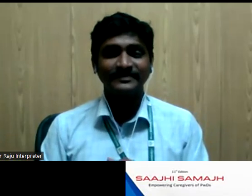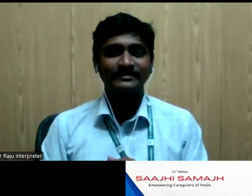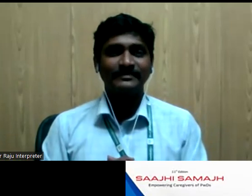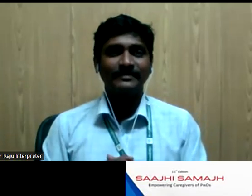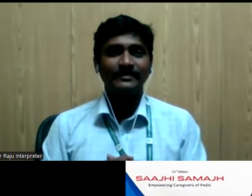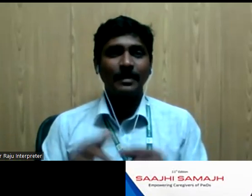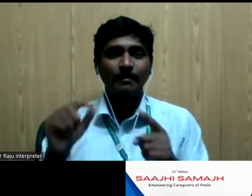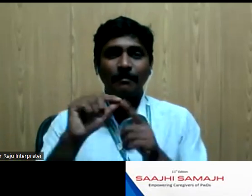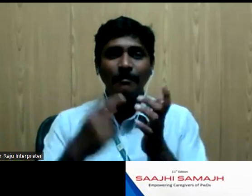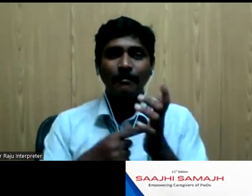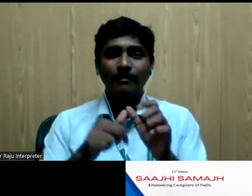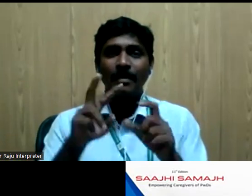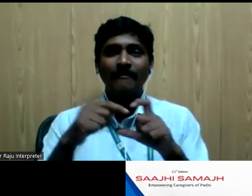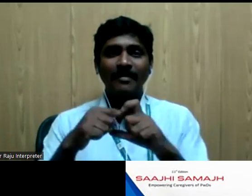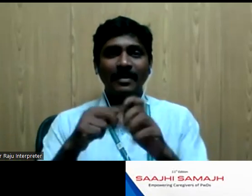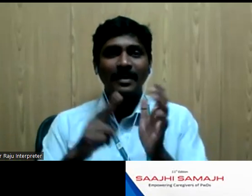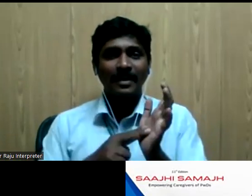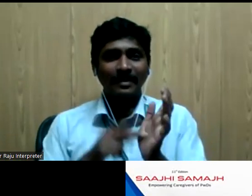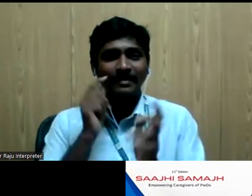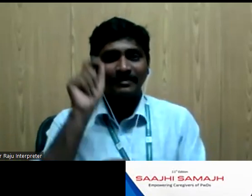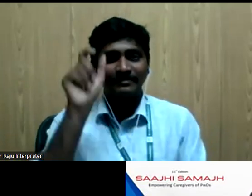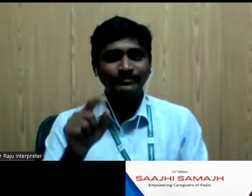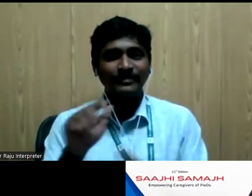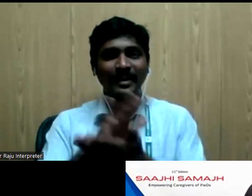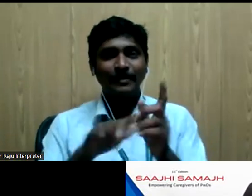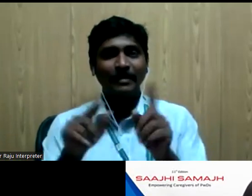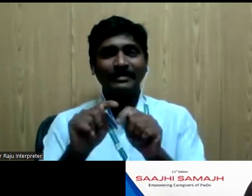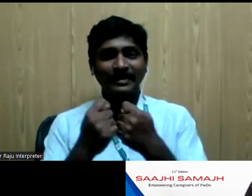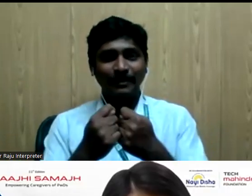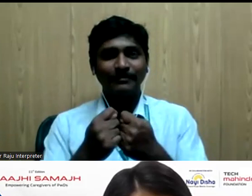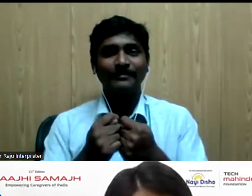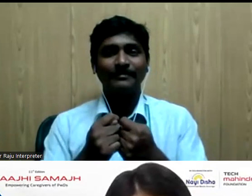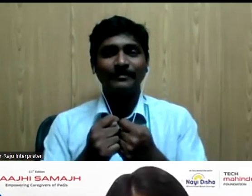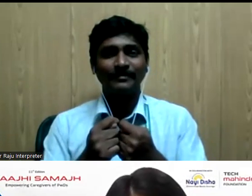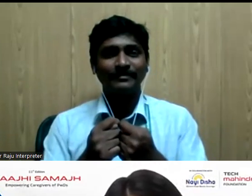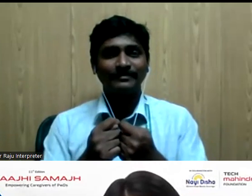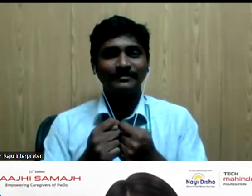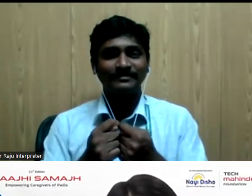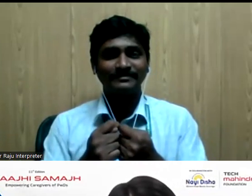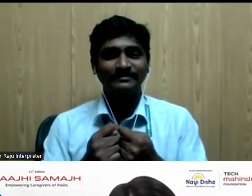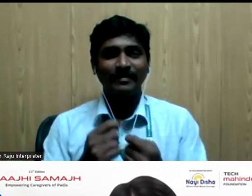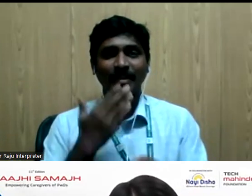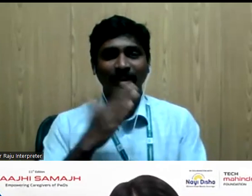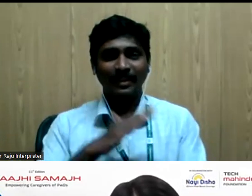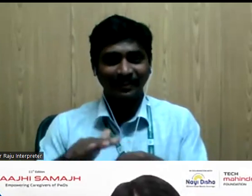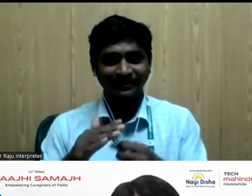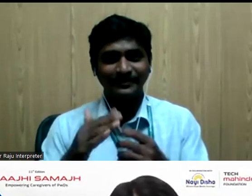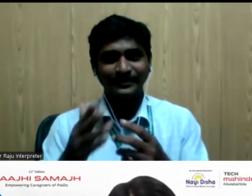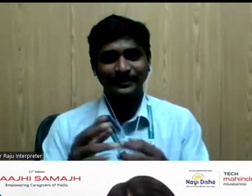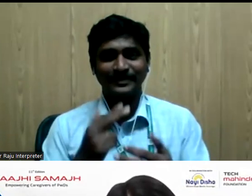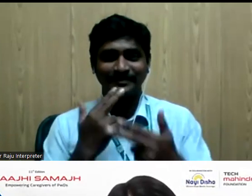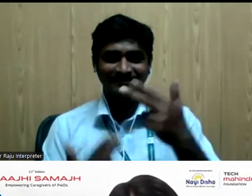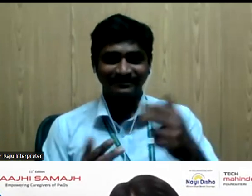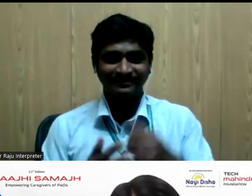Kumar, who is from our Tech Mahindra Foundation Hyderabad team, for closing remarks. Over to you, Praveen. Thanks, Naima.